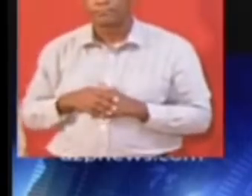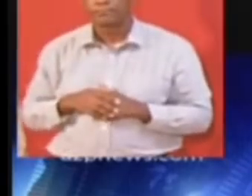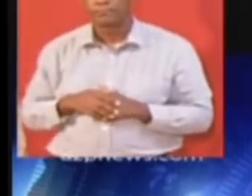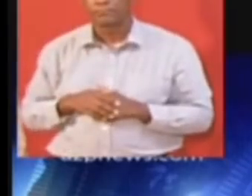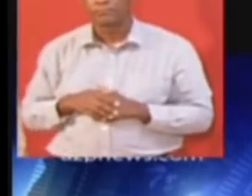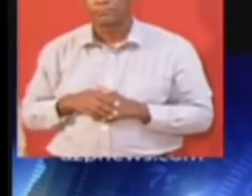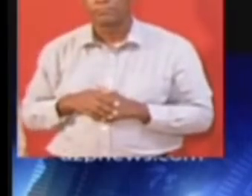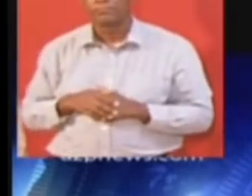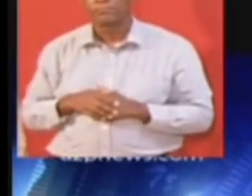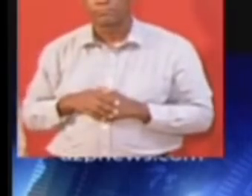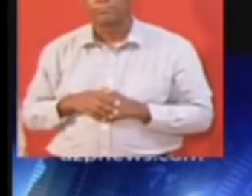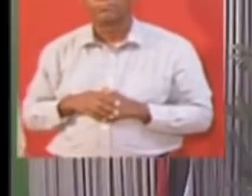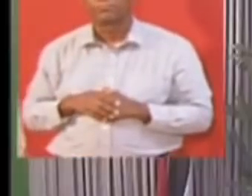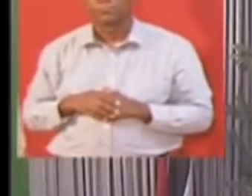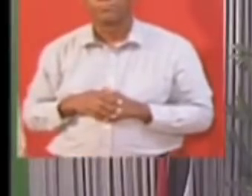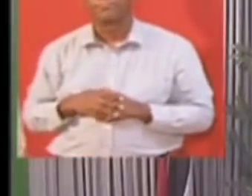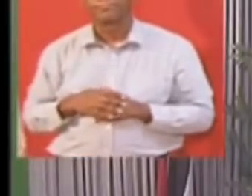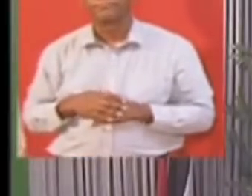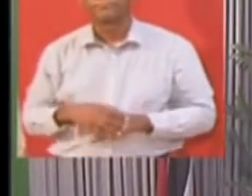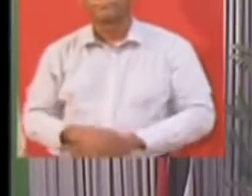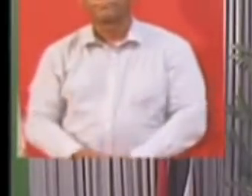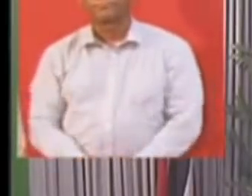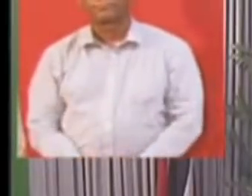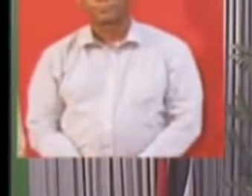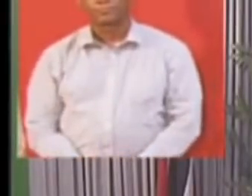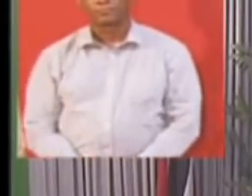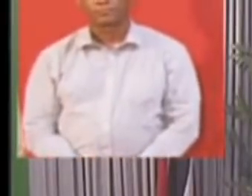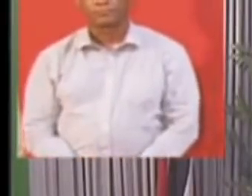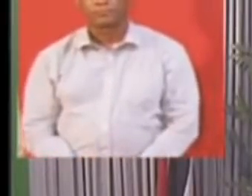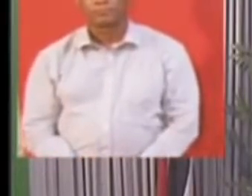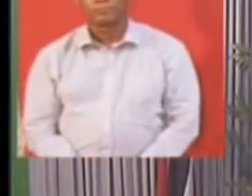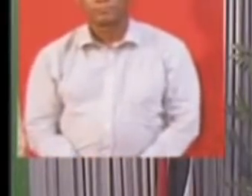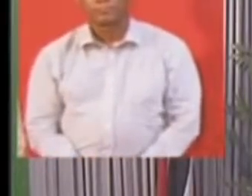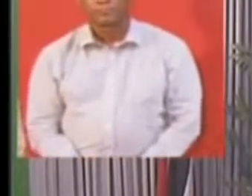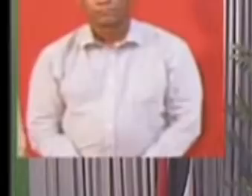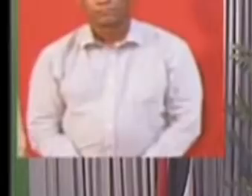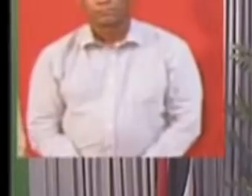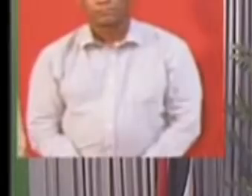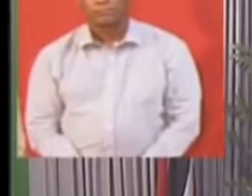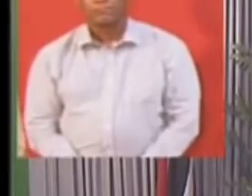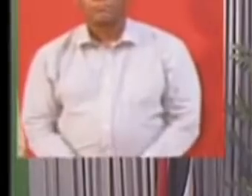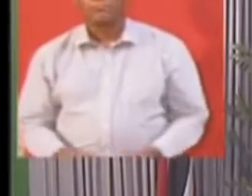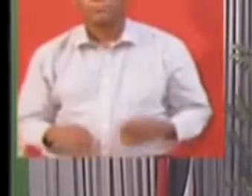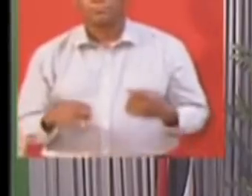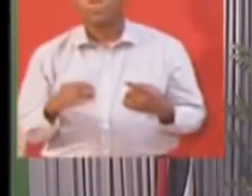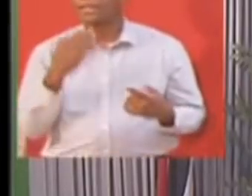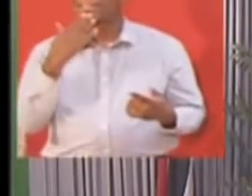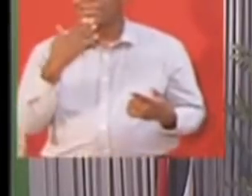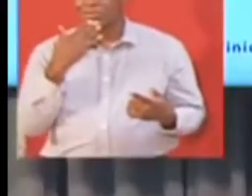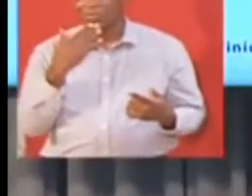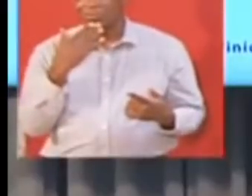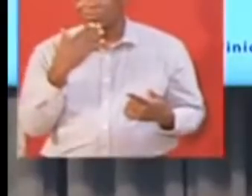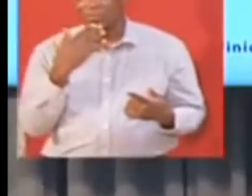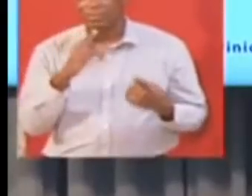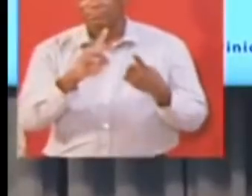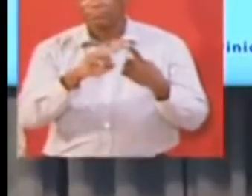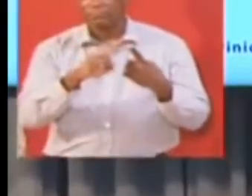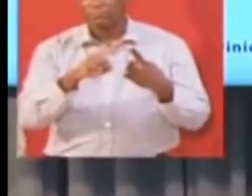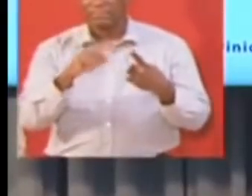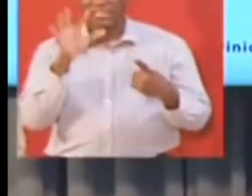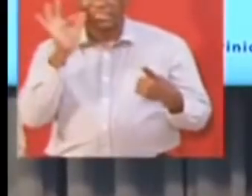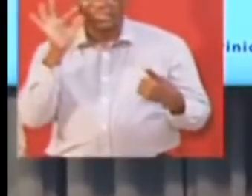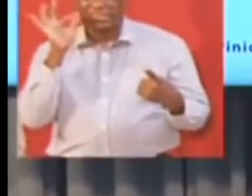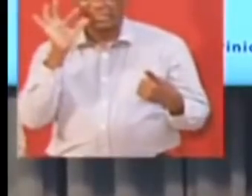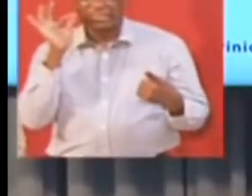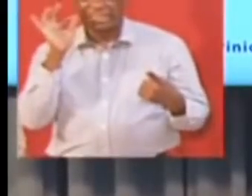have been discharged. Thank you. You want to go first? Yeah, so thank you, Priya. So the issue of cats in